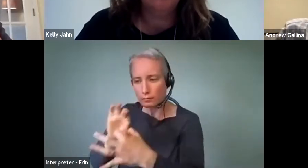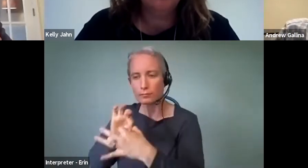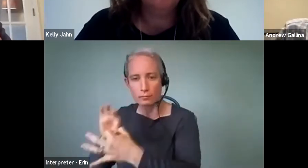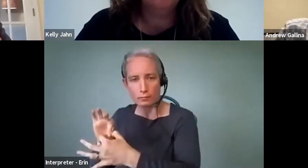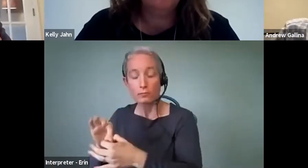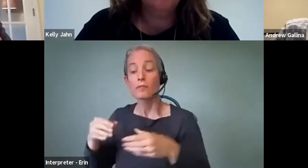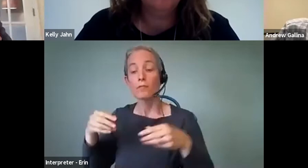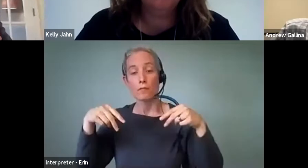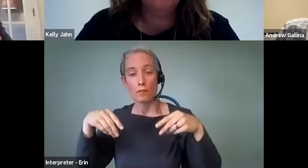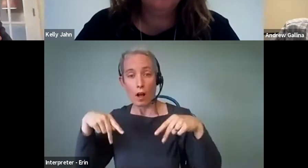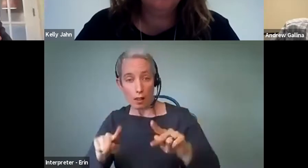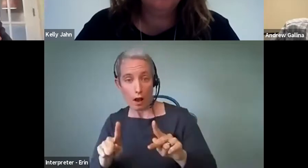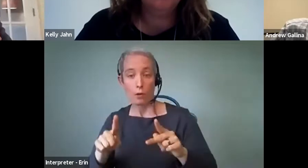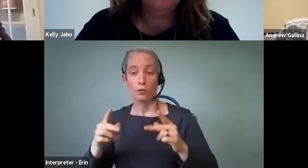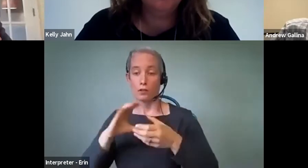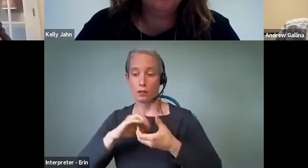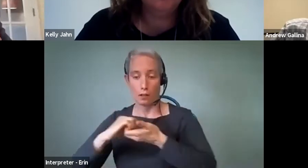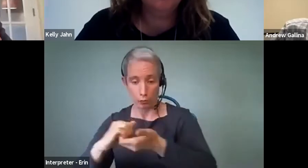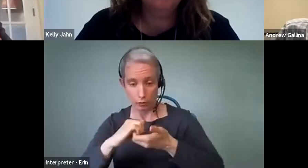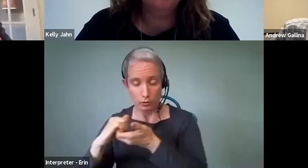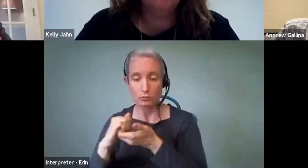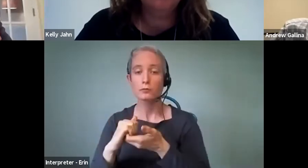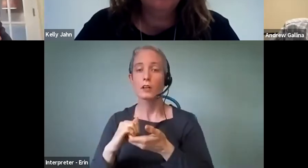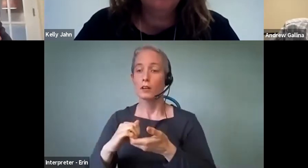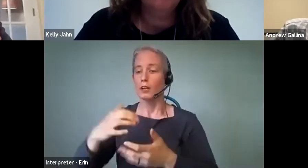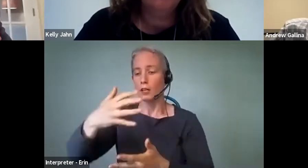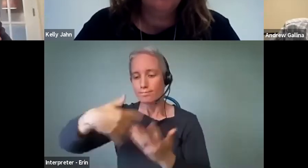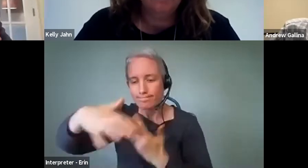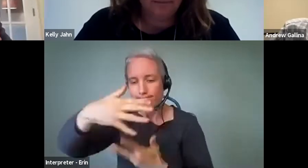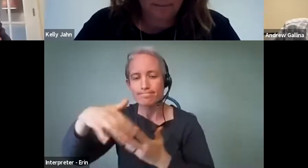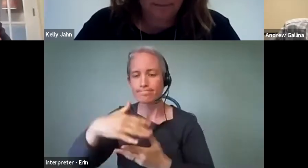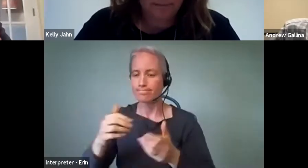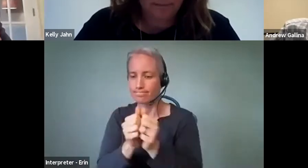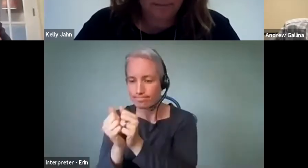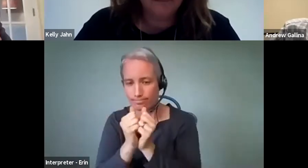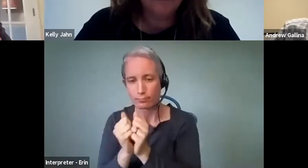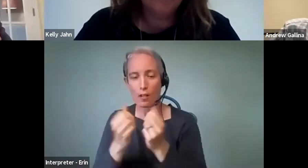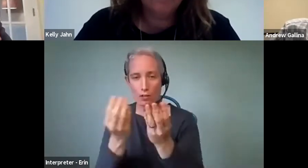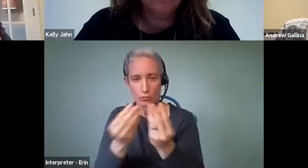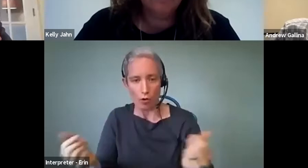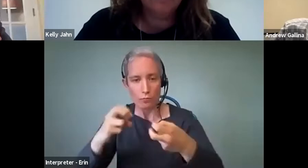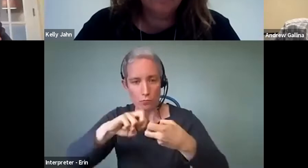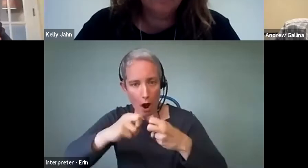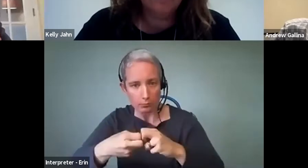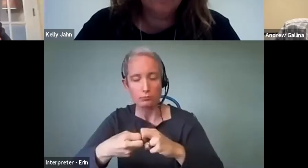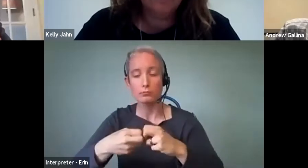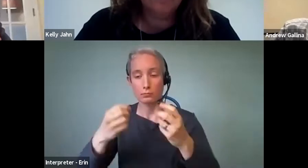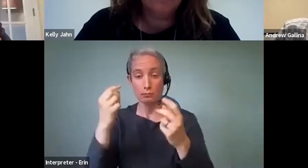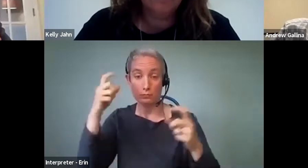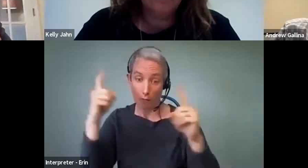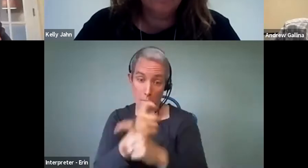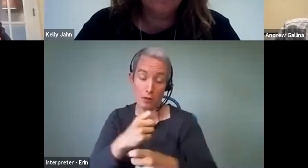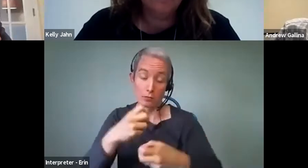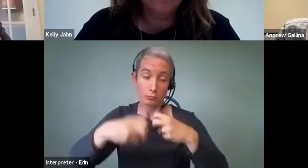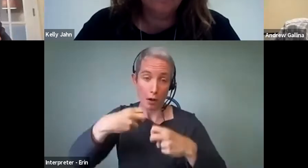collaborate, which allow you to do complex problem solving, but it also addresses social needs. But even more importantly,